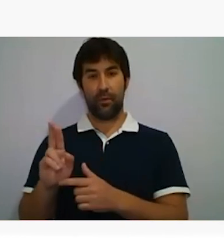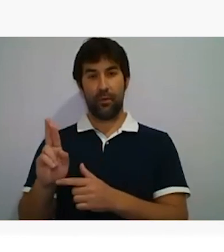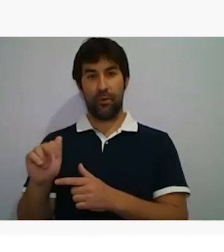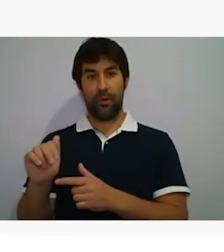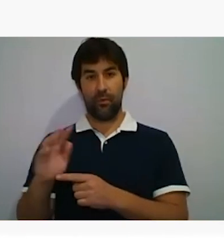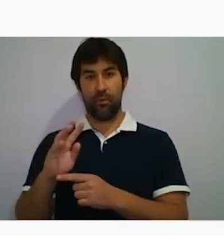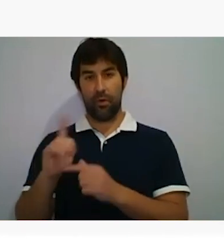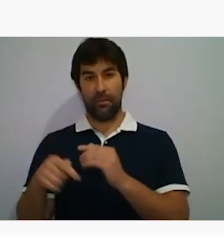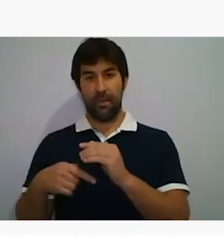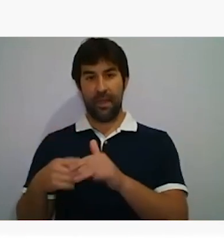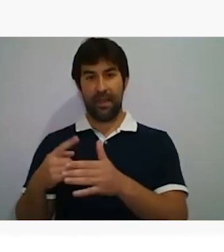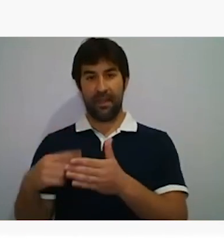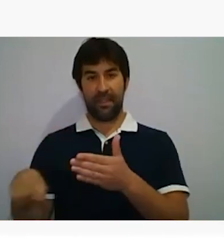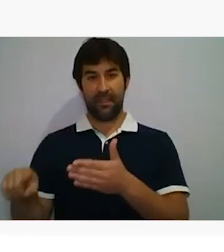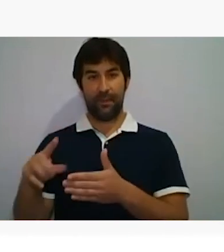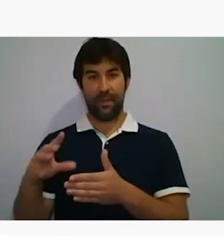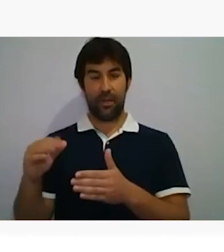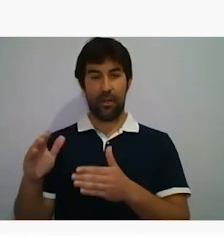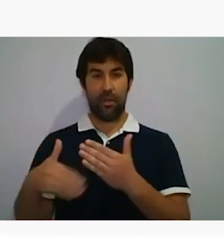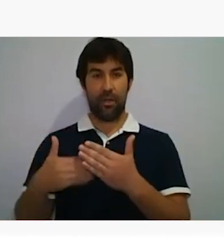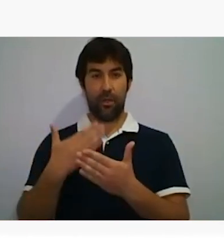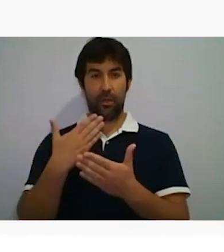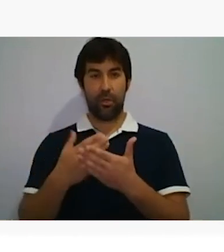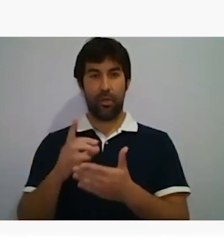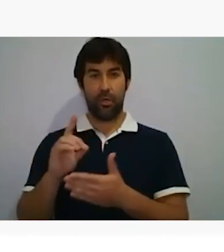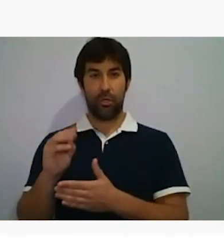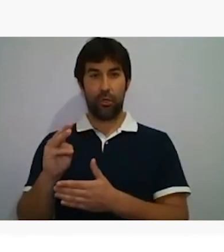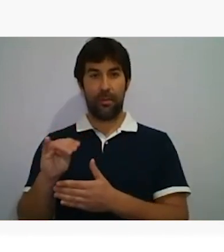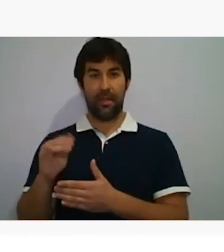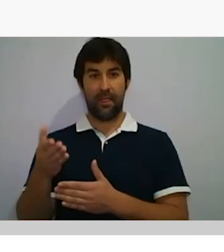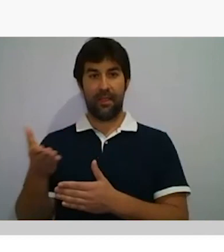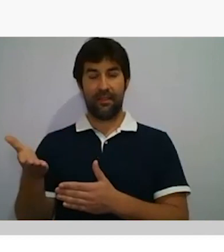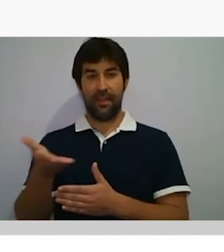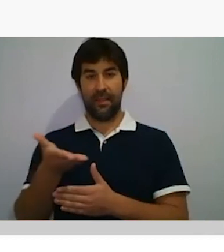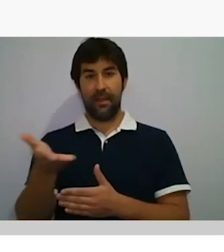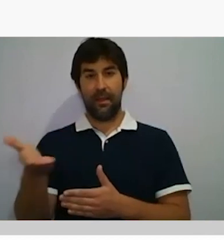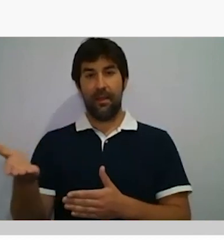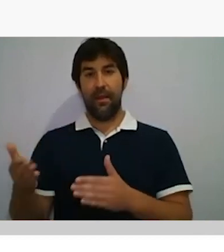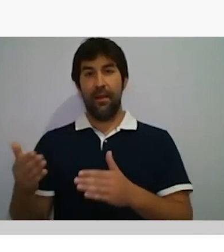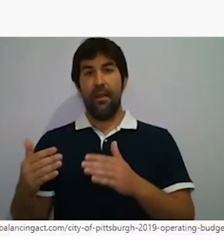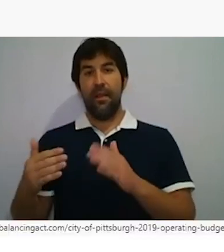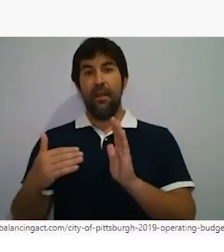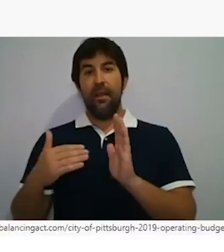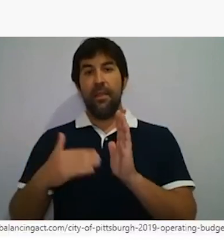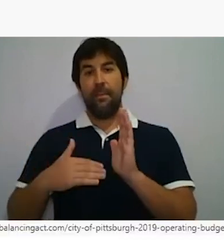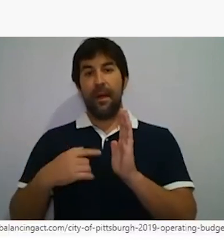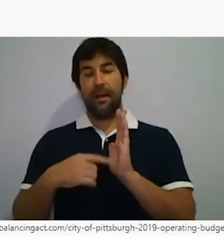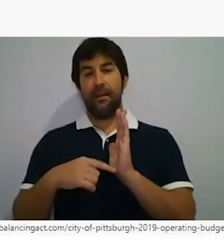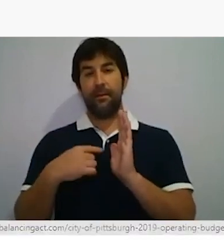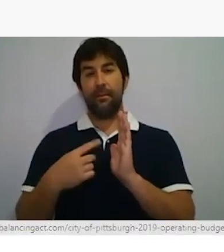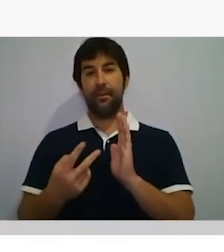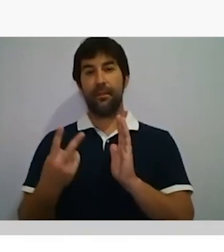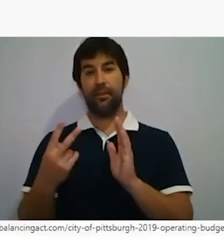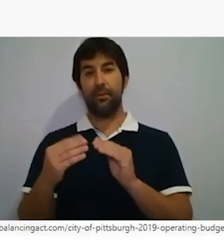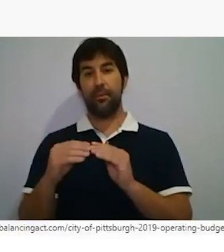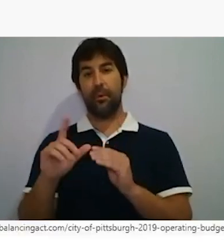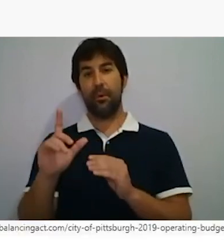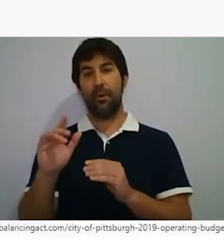no mobility benefits to residents today. It'd be great if this money could be redirected to support the very real mobility needs of the residents